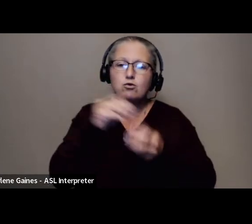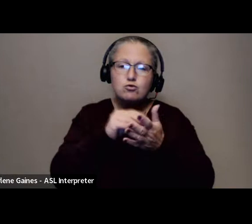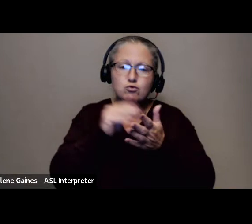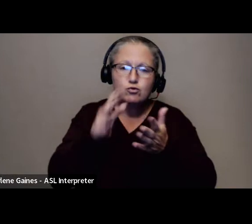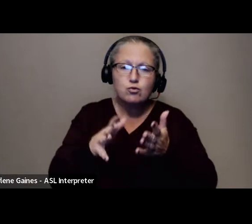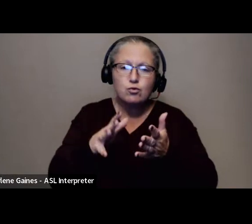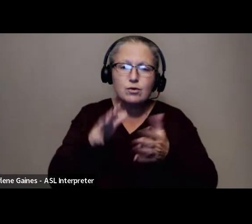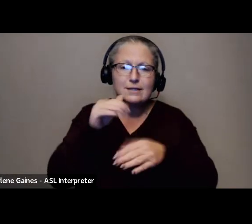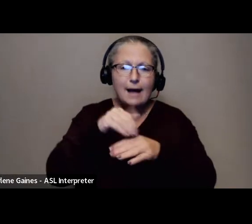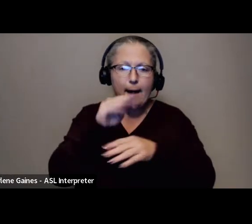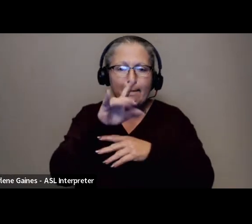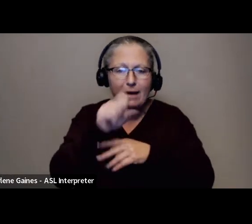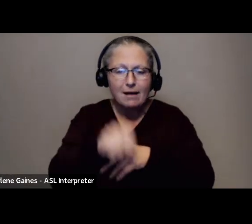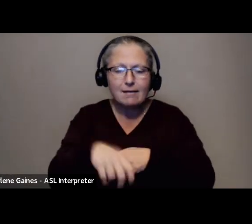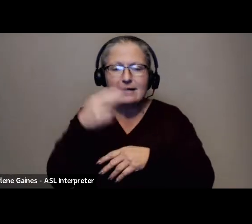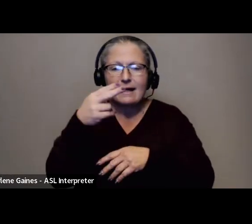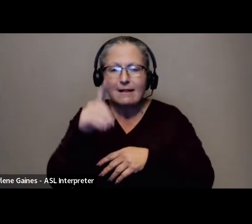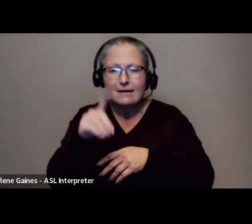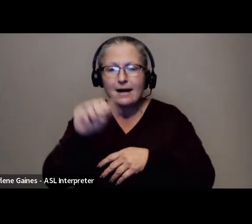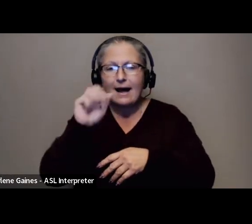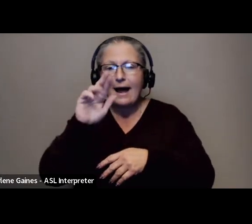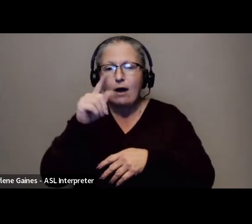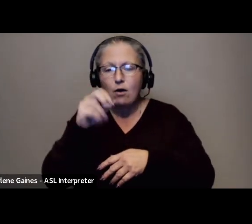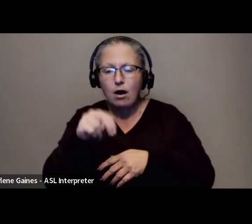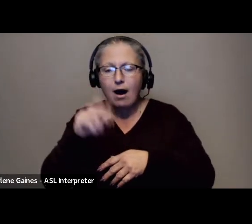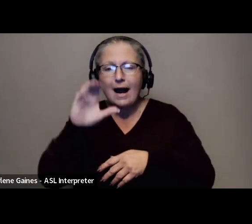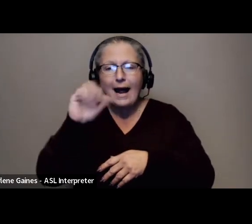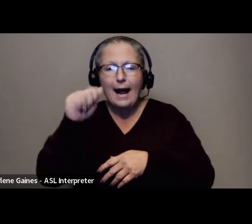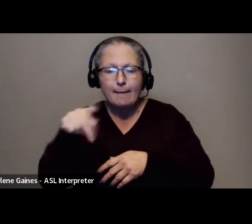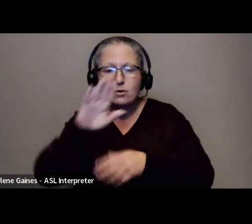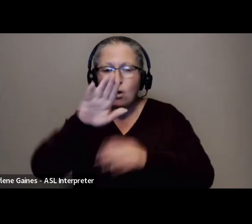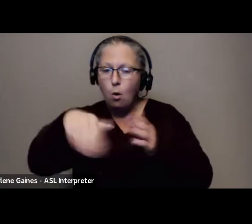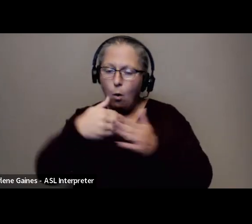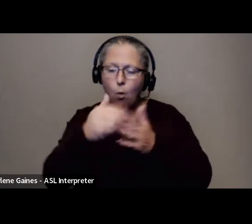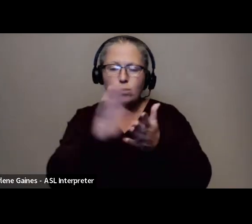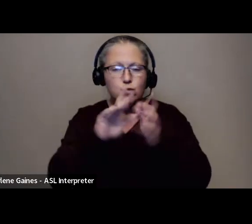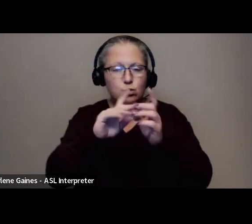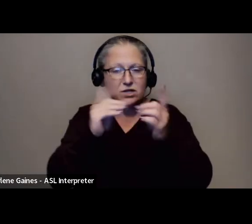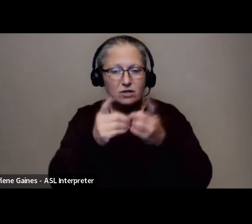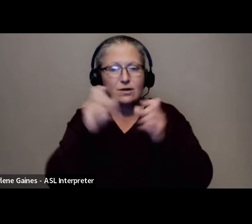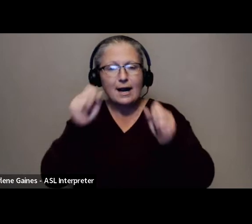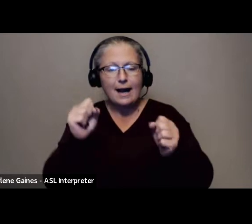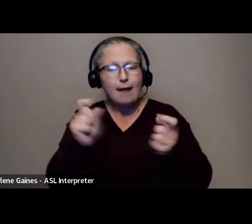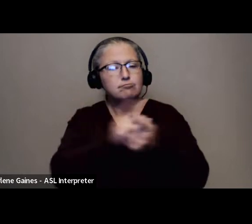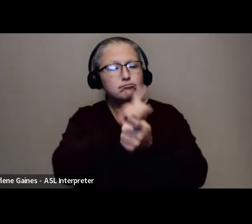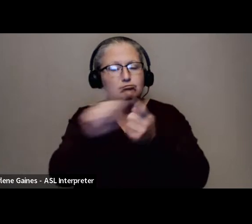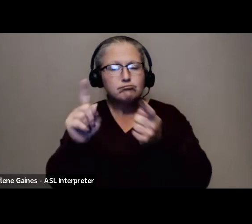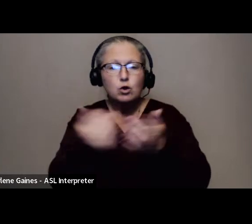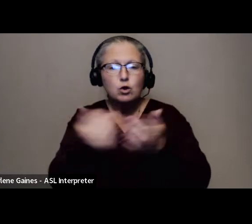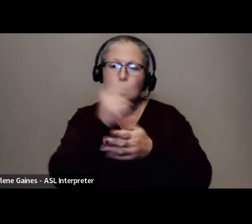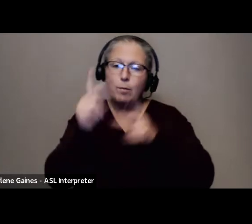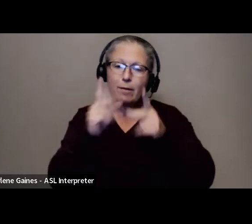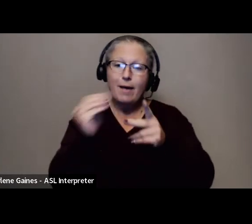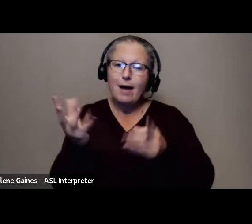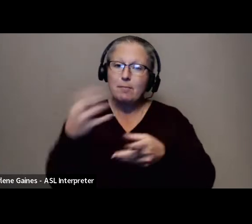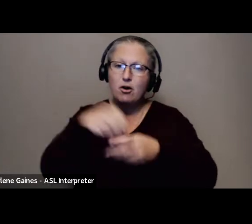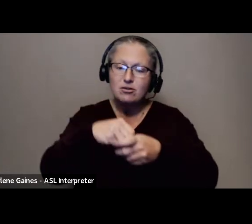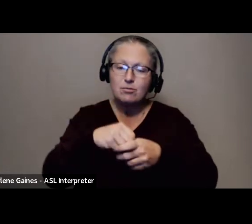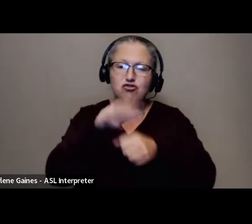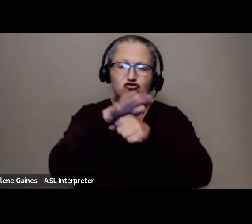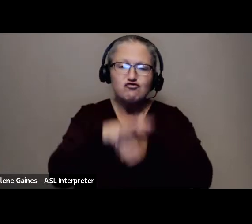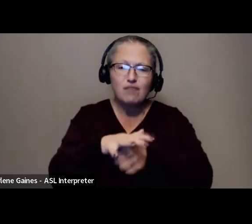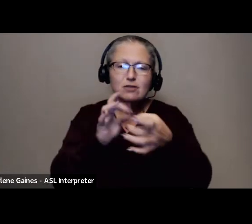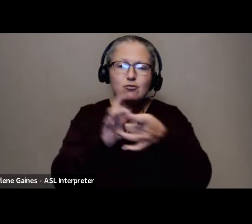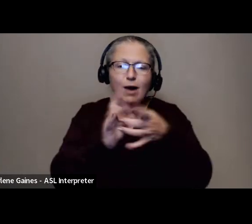students at Mills, Hillsdale, Aragon, Cappuccino, like everyone from the school district, to be able to meet new people and also participate in like stress